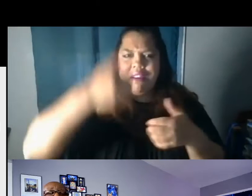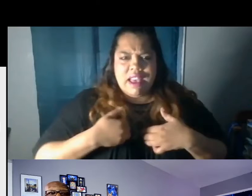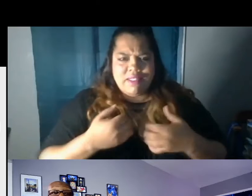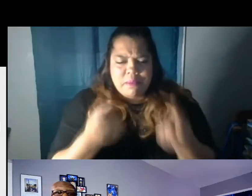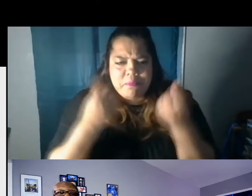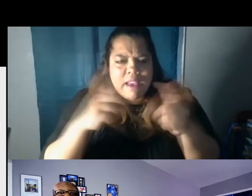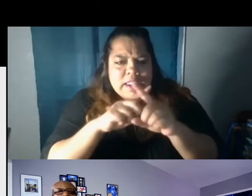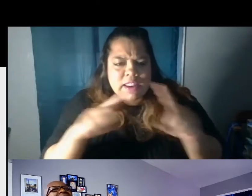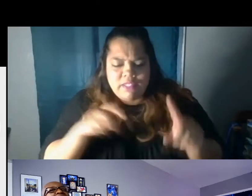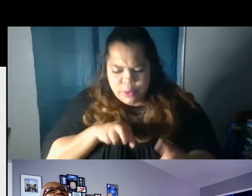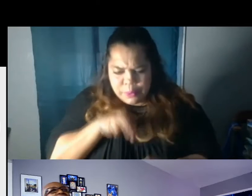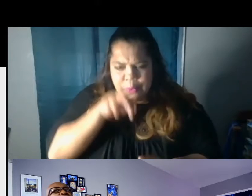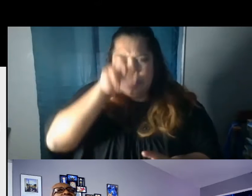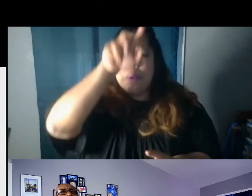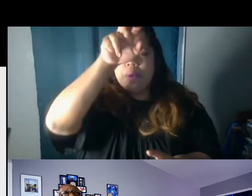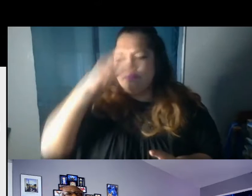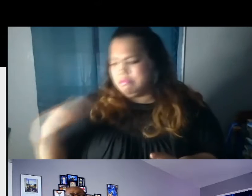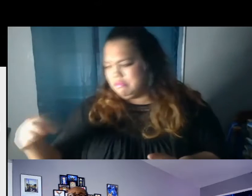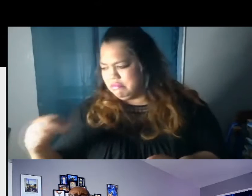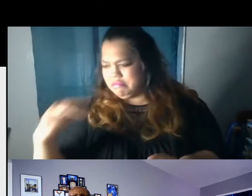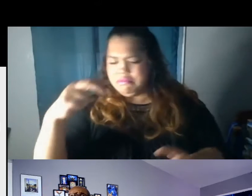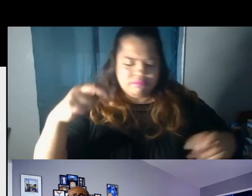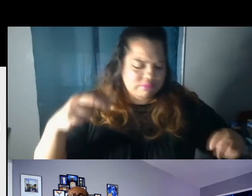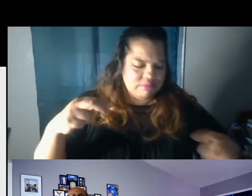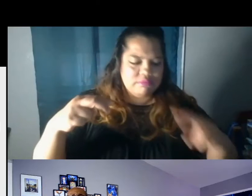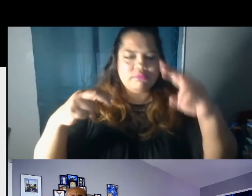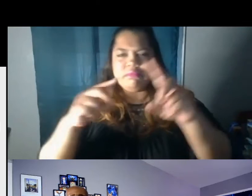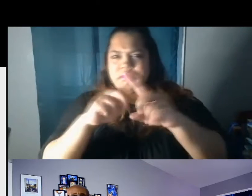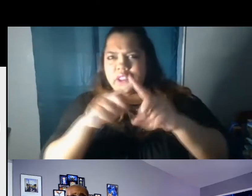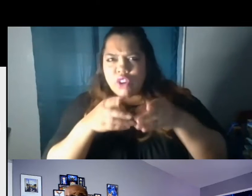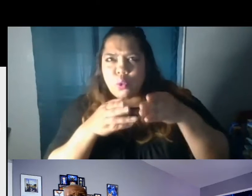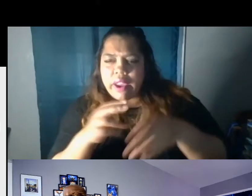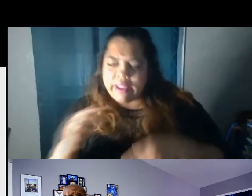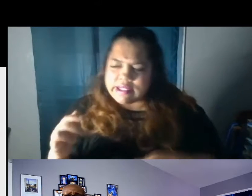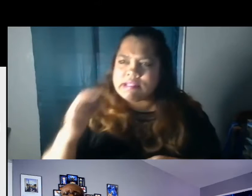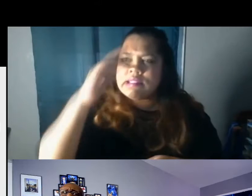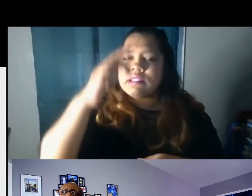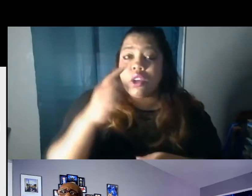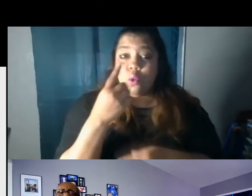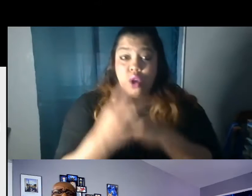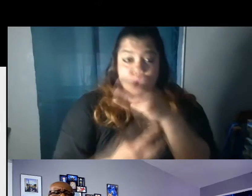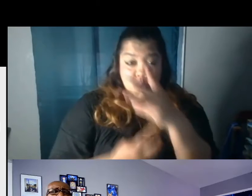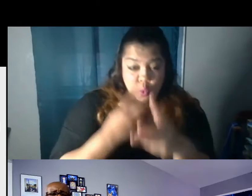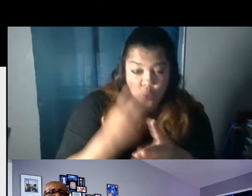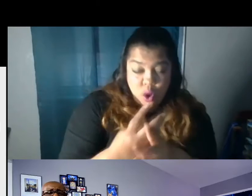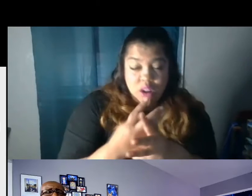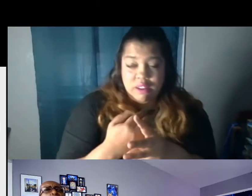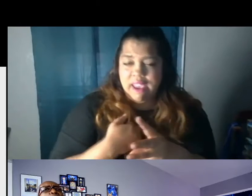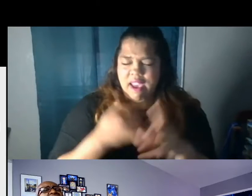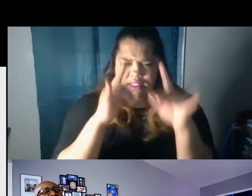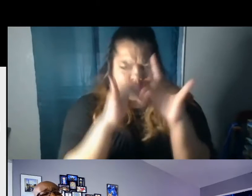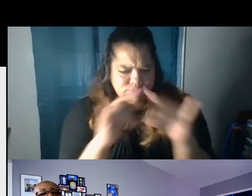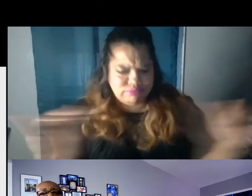One world, many religions and spiritual traditions. With the lighting of these